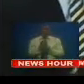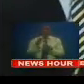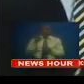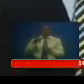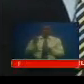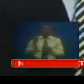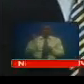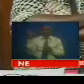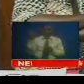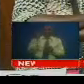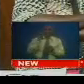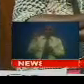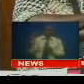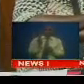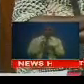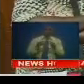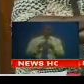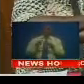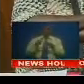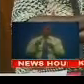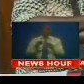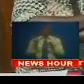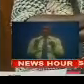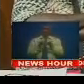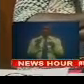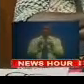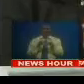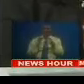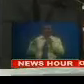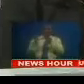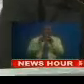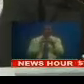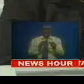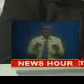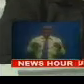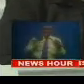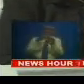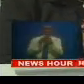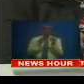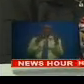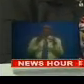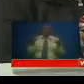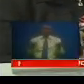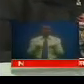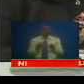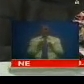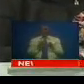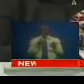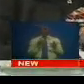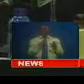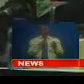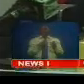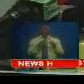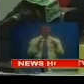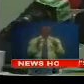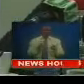space systems can be used as an extension of fixed-line broadband to reach places that are not connected via